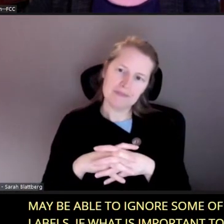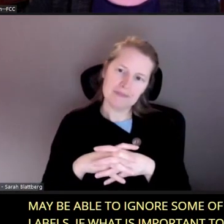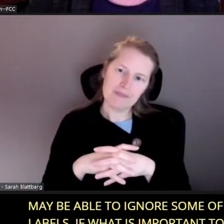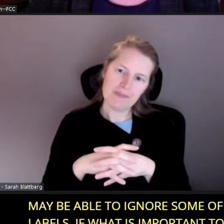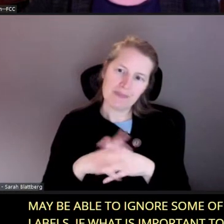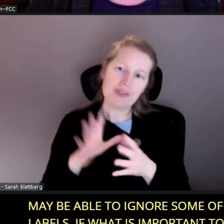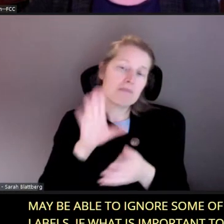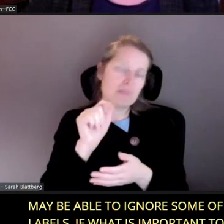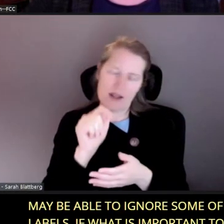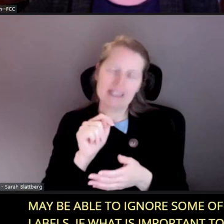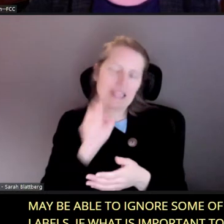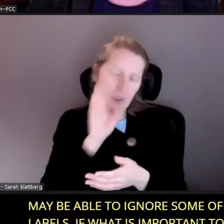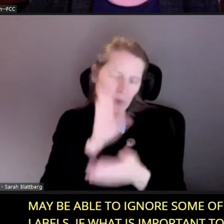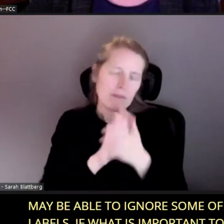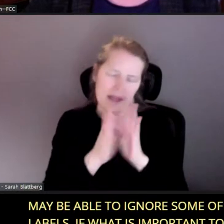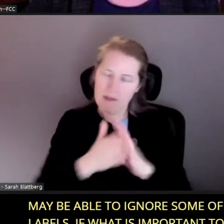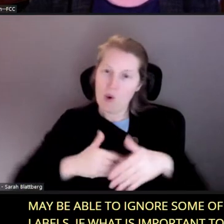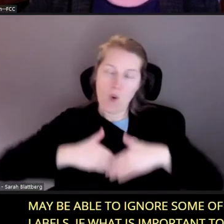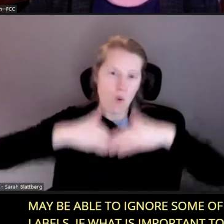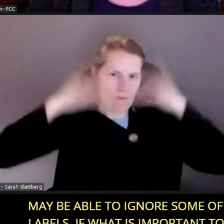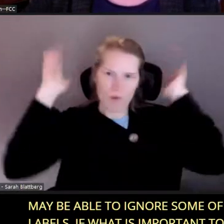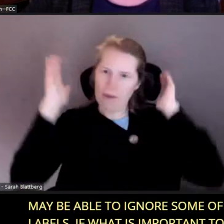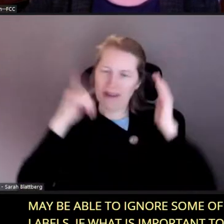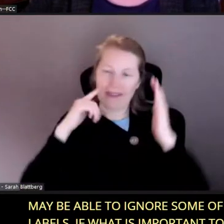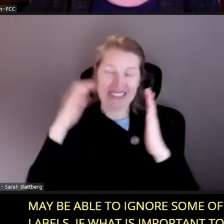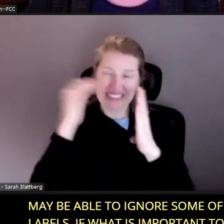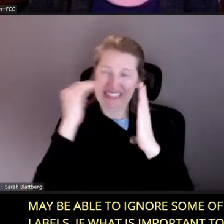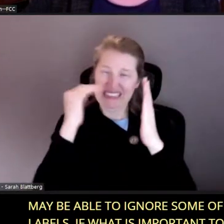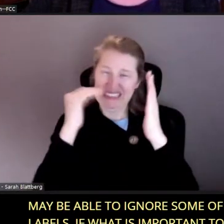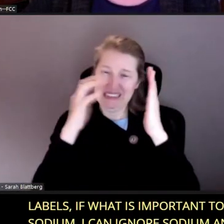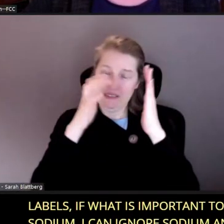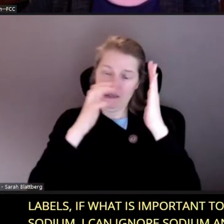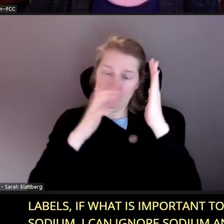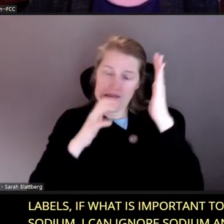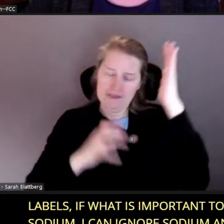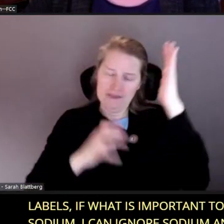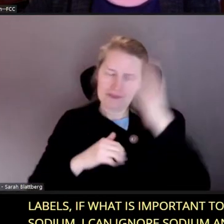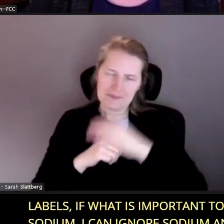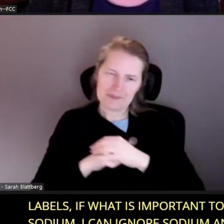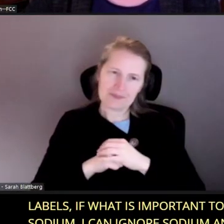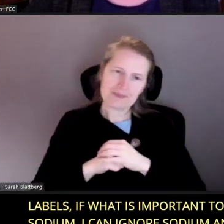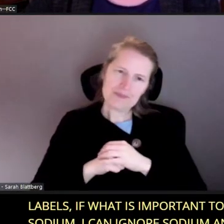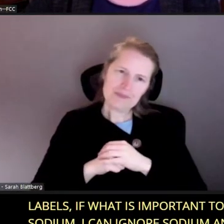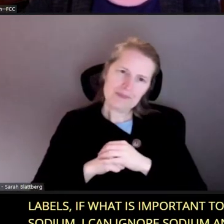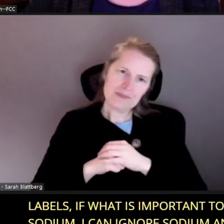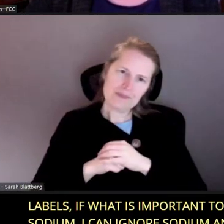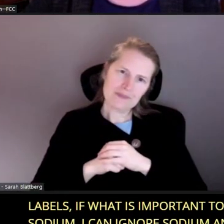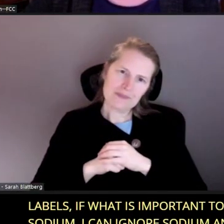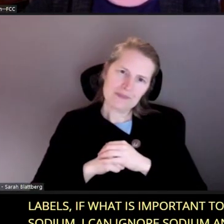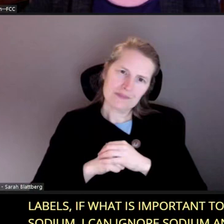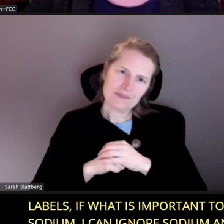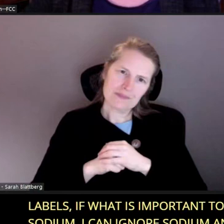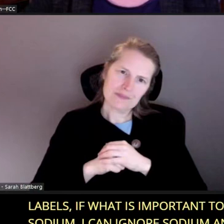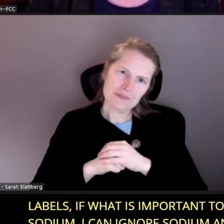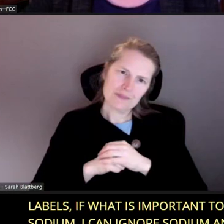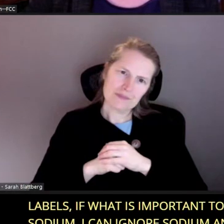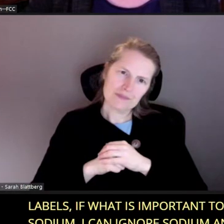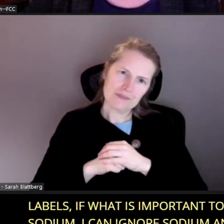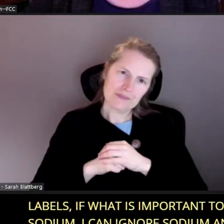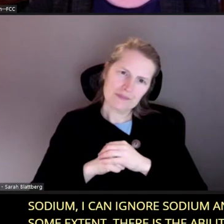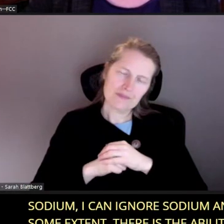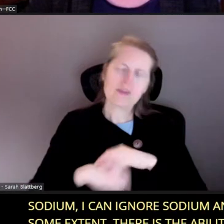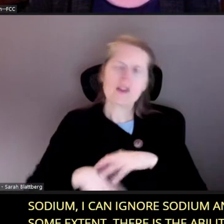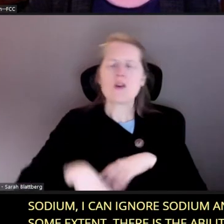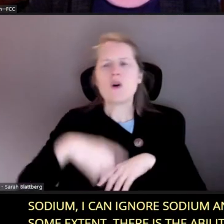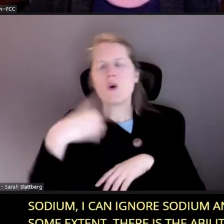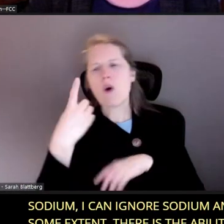just becomes too overwhelming if there's a lot of information. I think one of the possibilities that we have